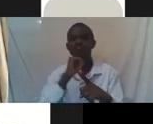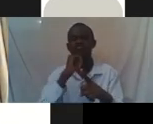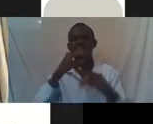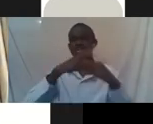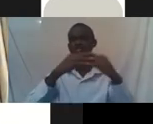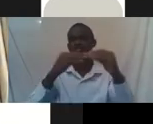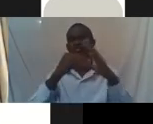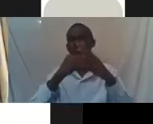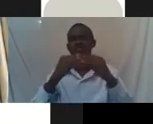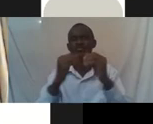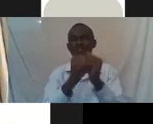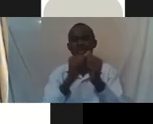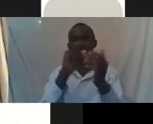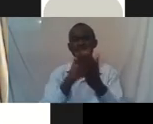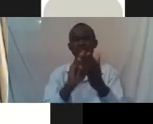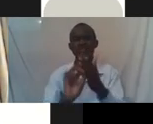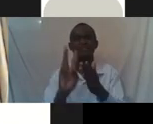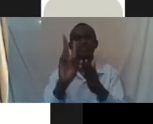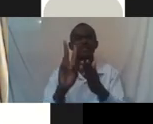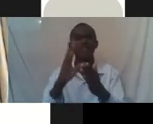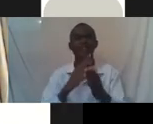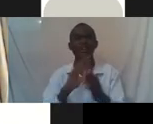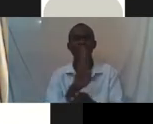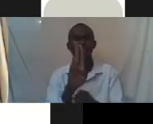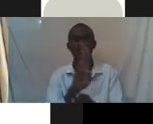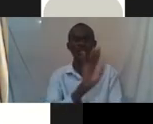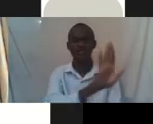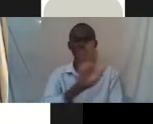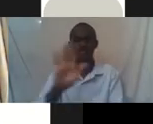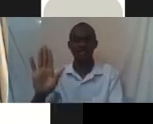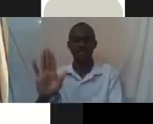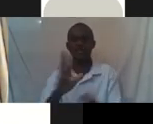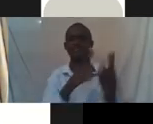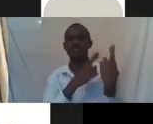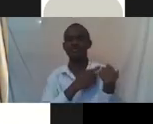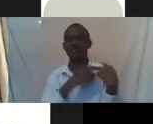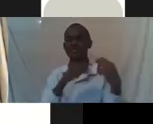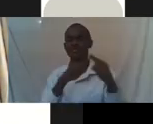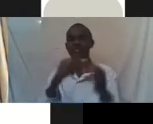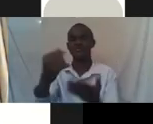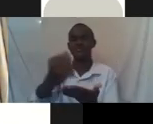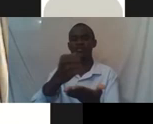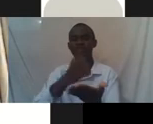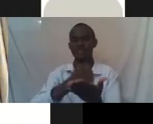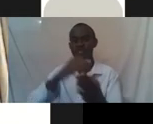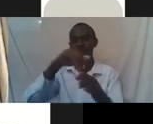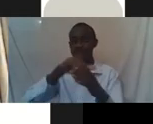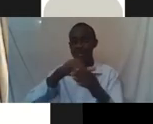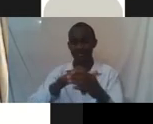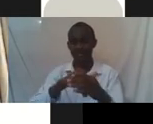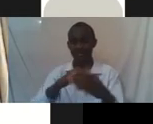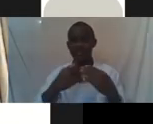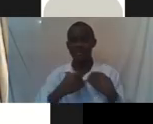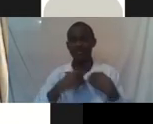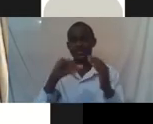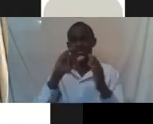values, and using their role and offices in implementing the constitution have